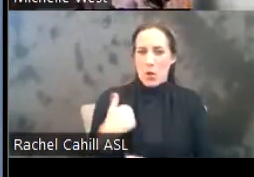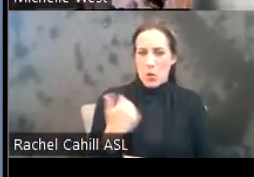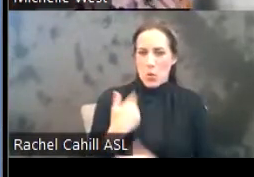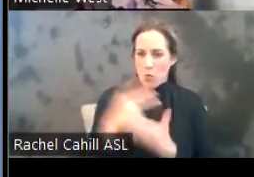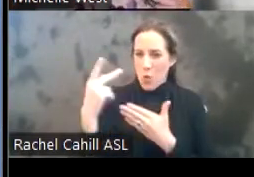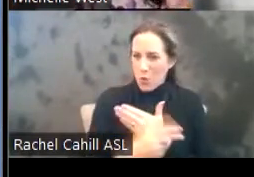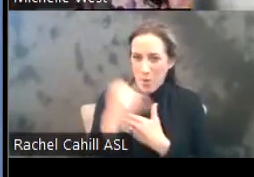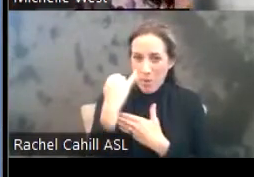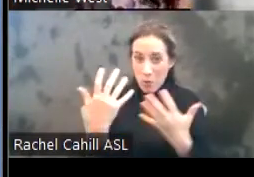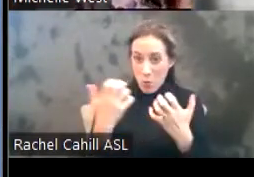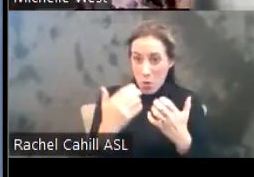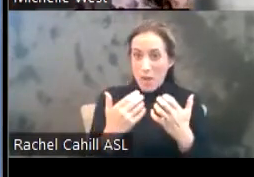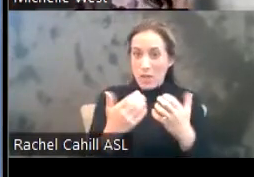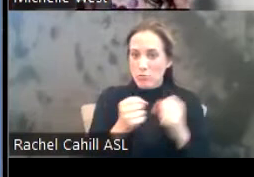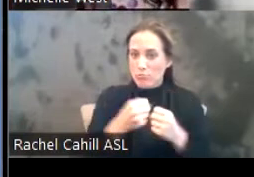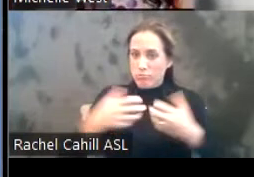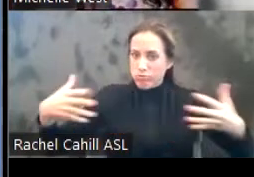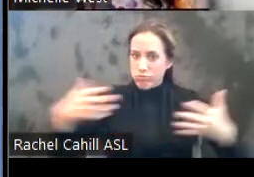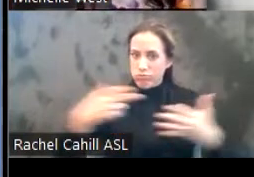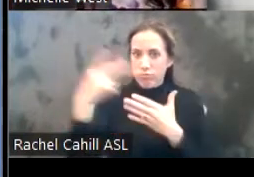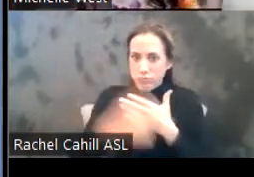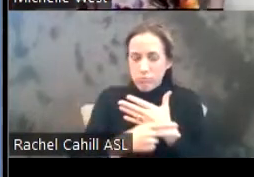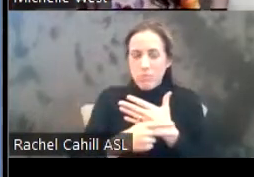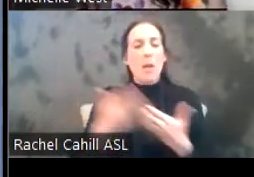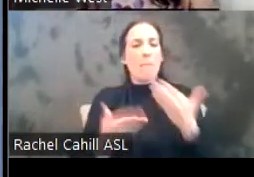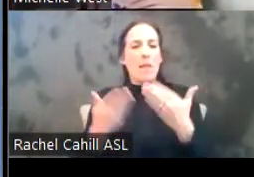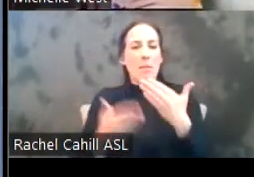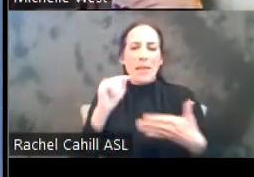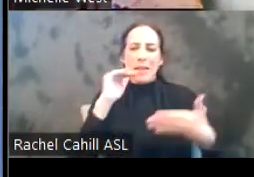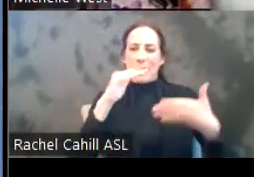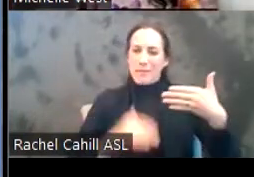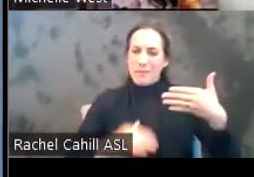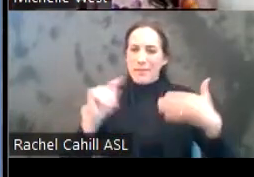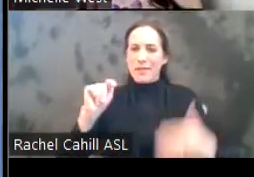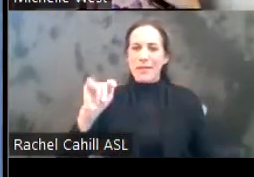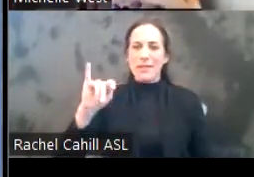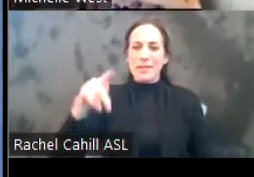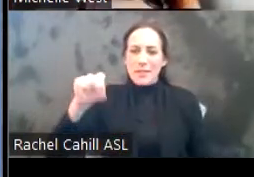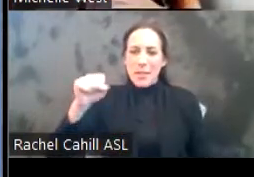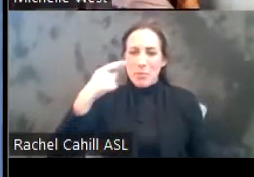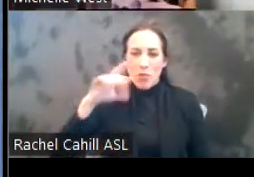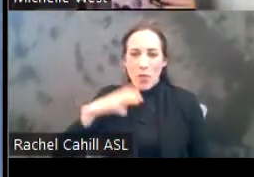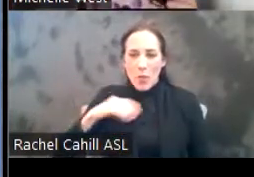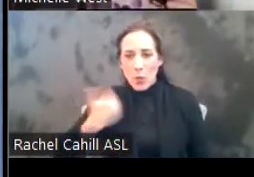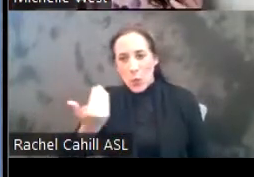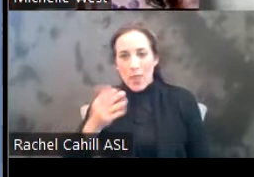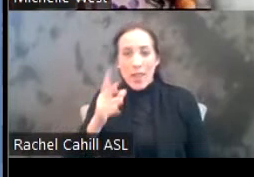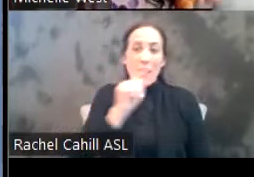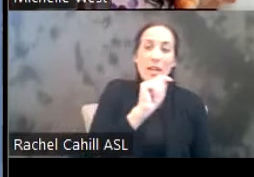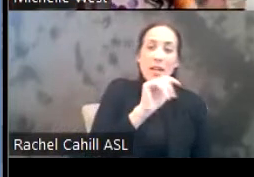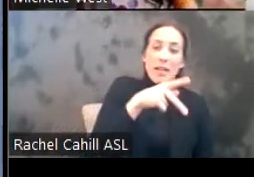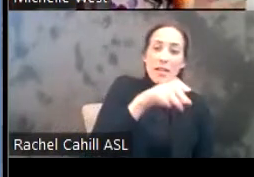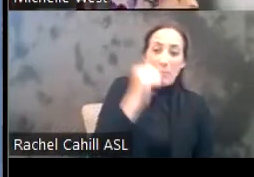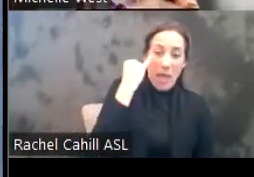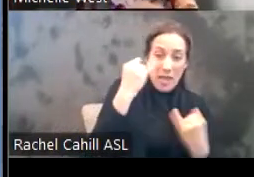it. And you may have tips on from your, you know, that for the kids and for the parents. And so then